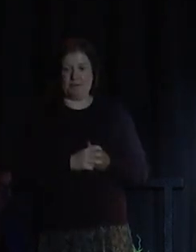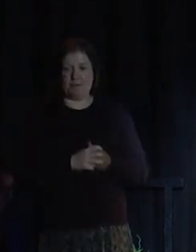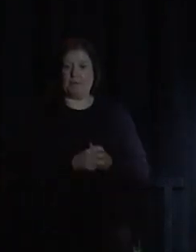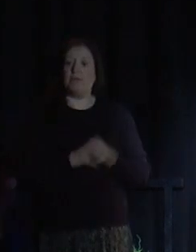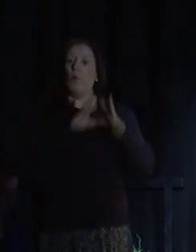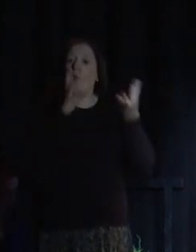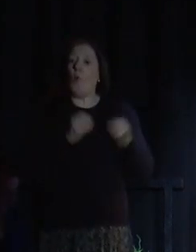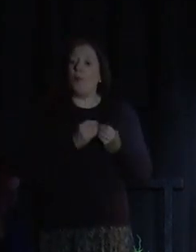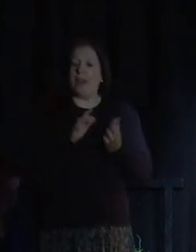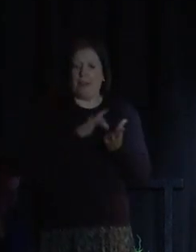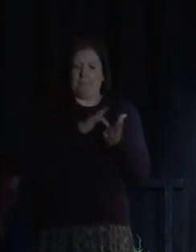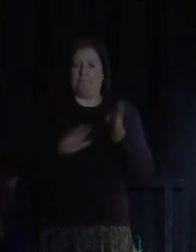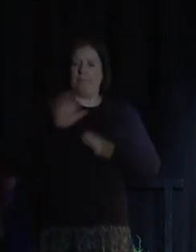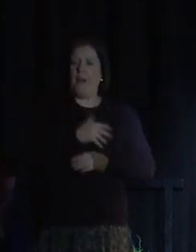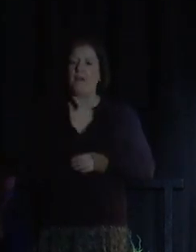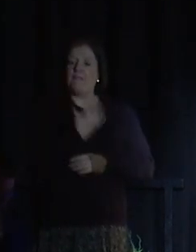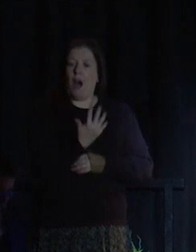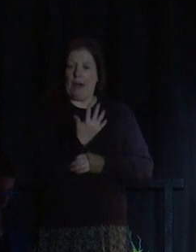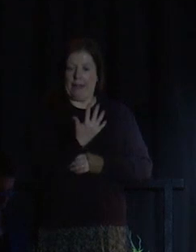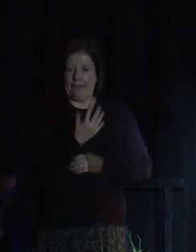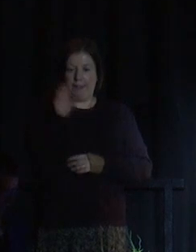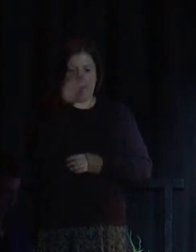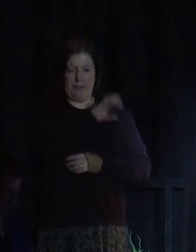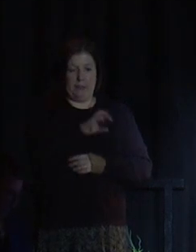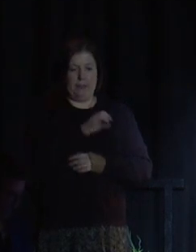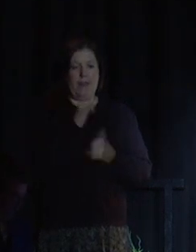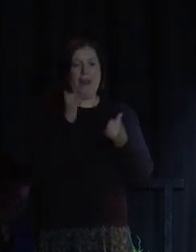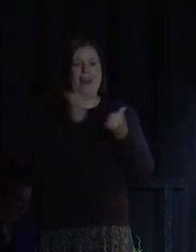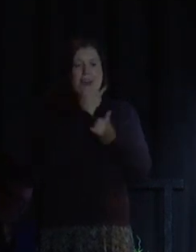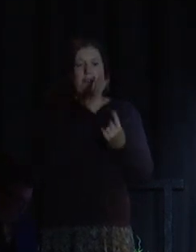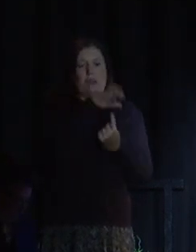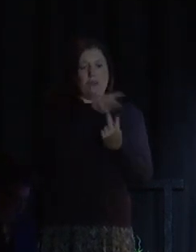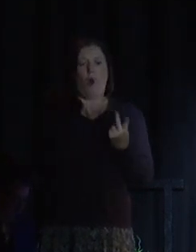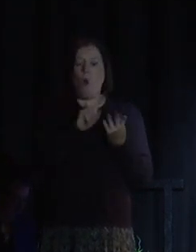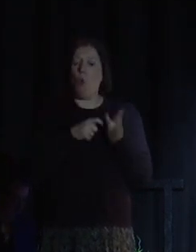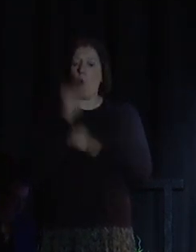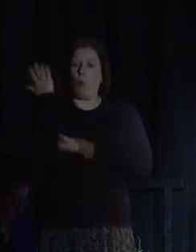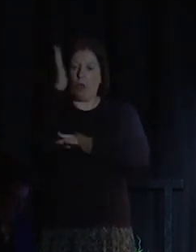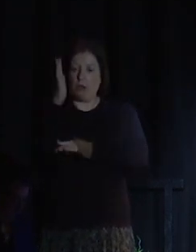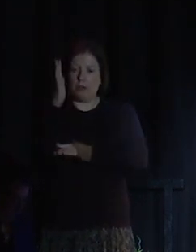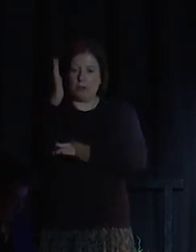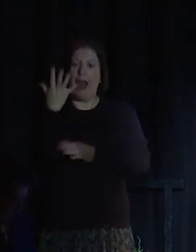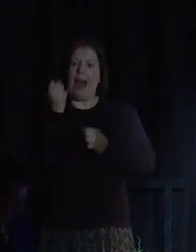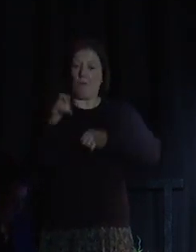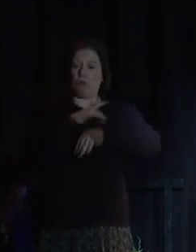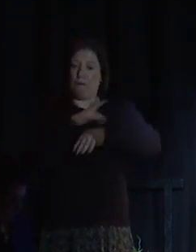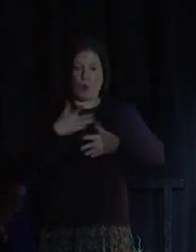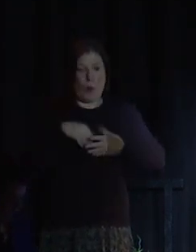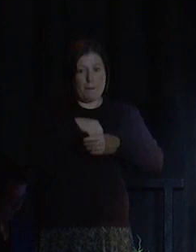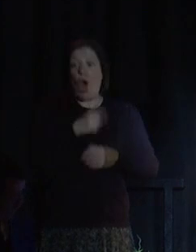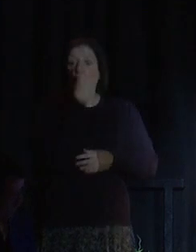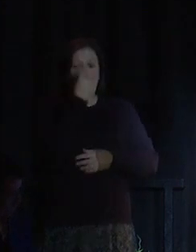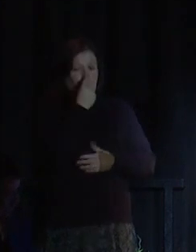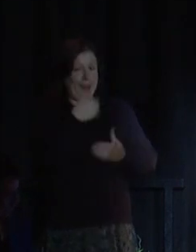them, across a city centre, festival site, park or woodland, with performative elements, which might